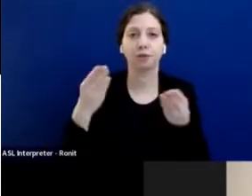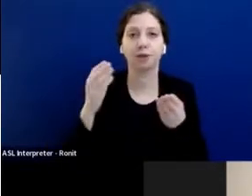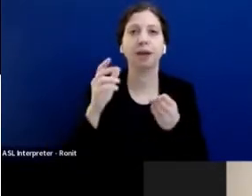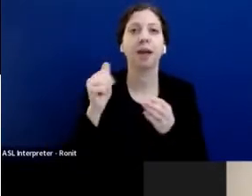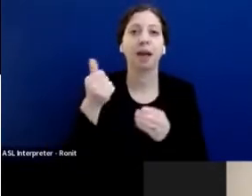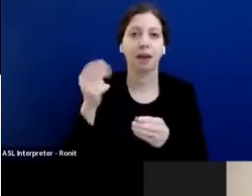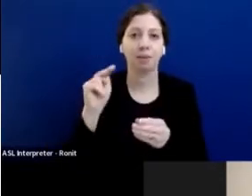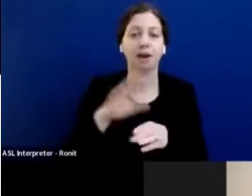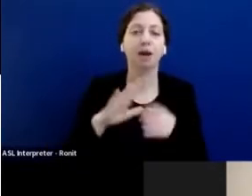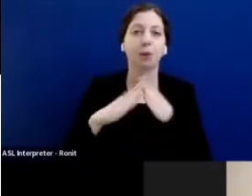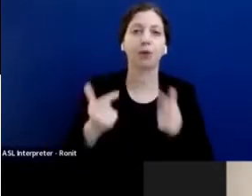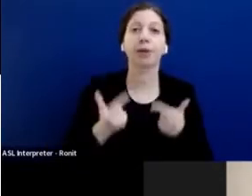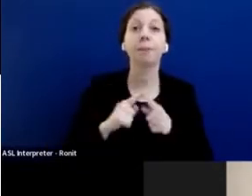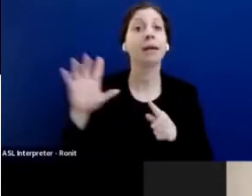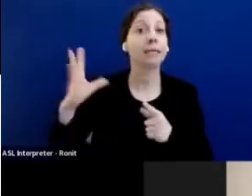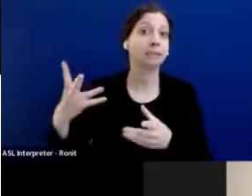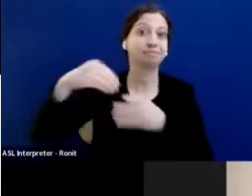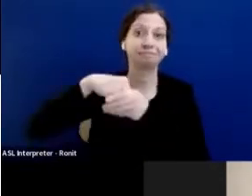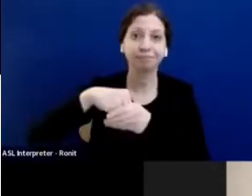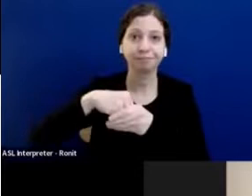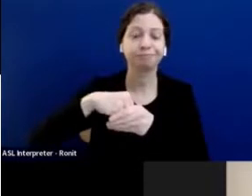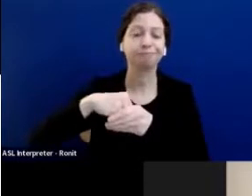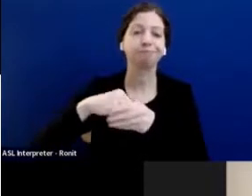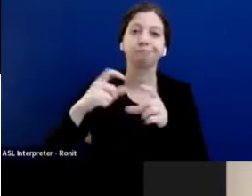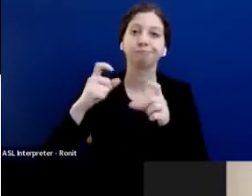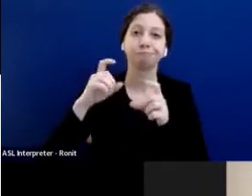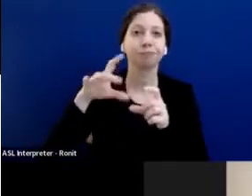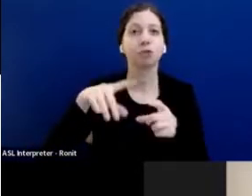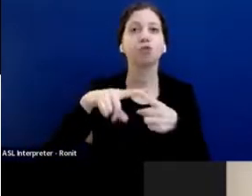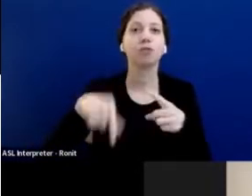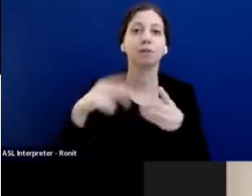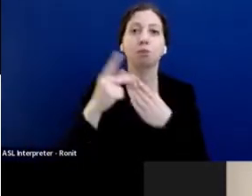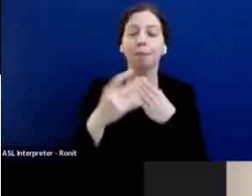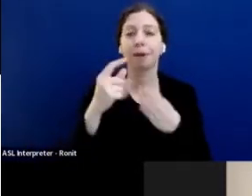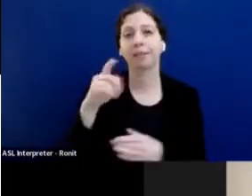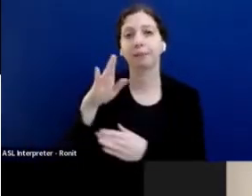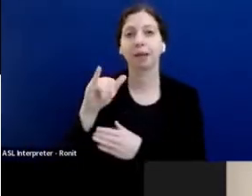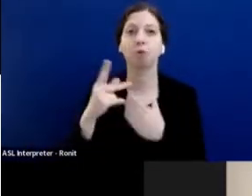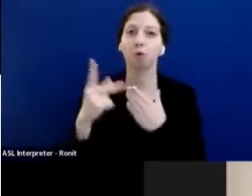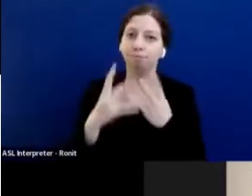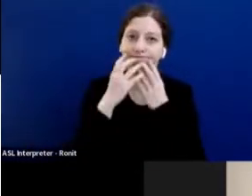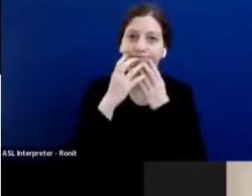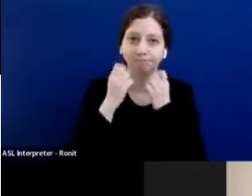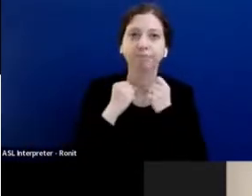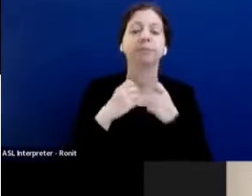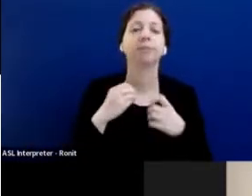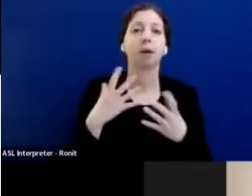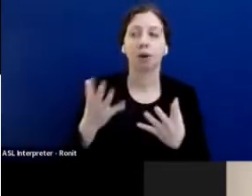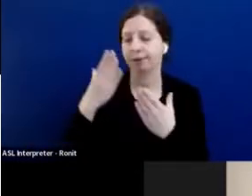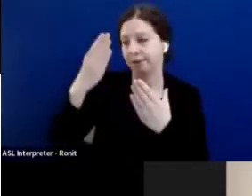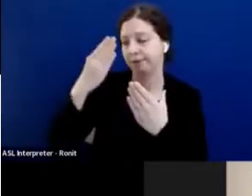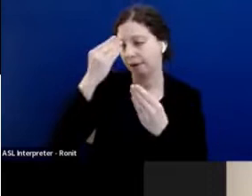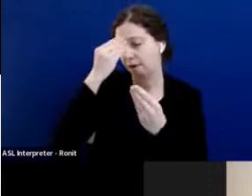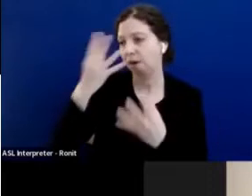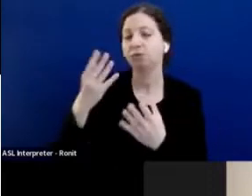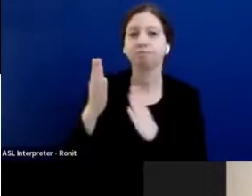Living, but his contributions to this program and to the TBI programs were invaluable, and I just want to acknowledge him and thank him for